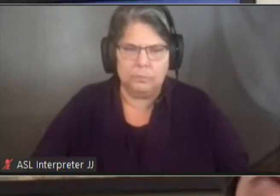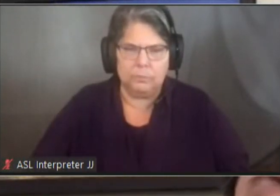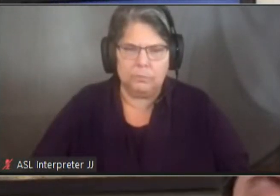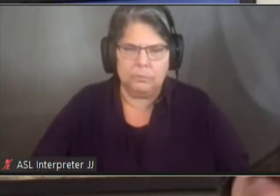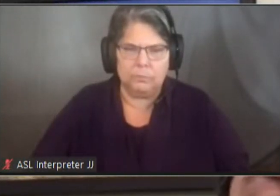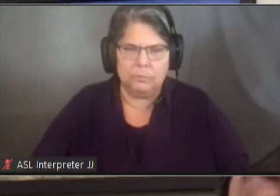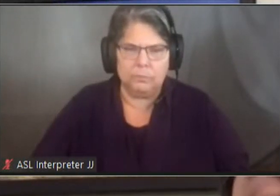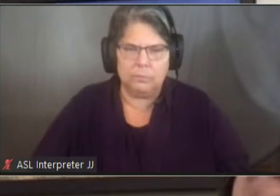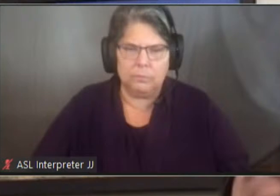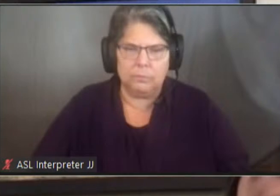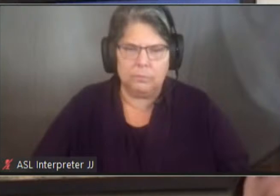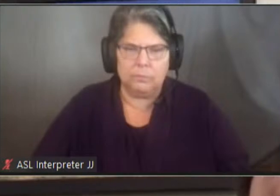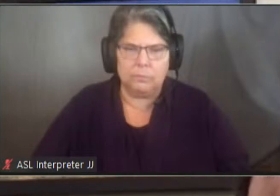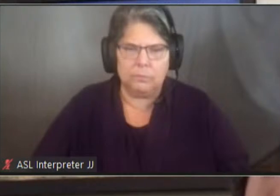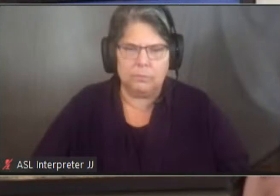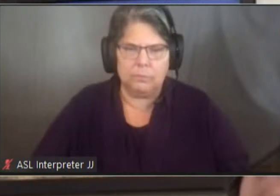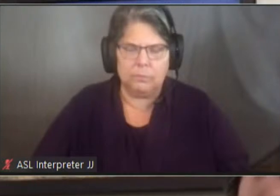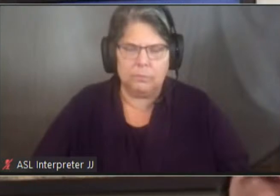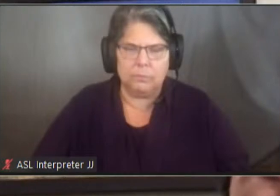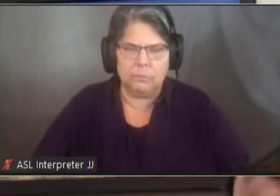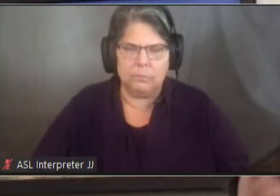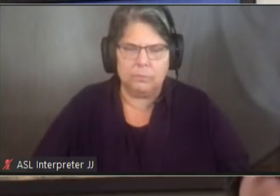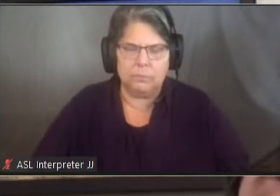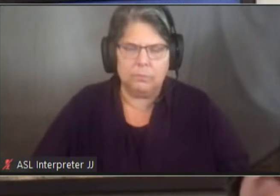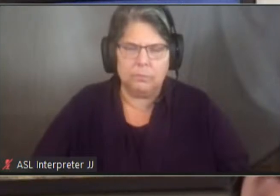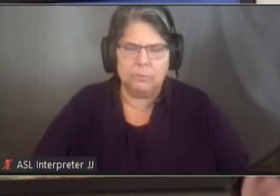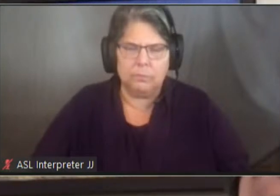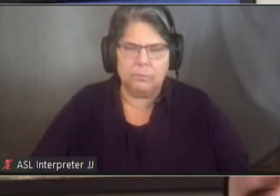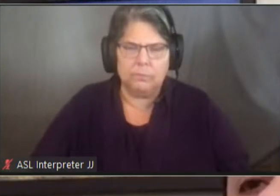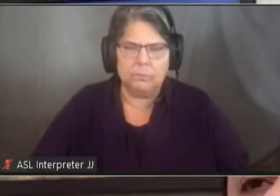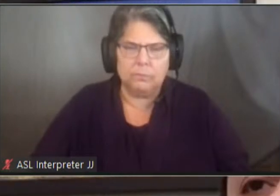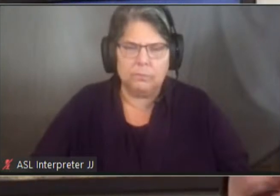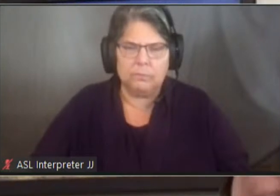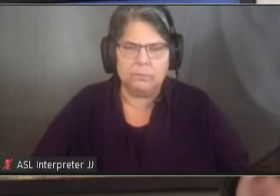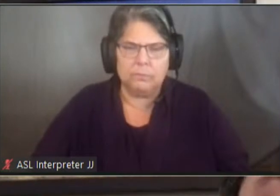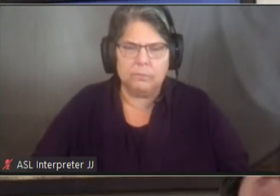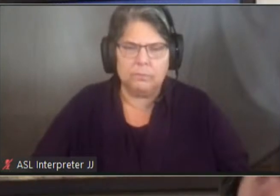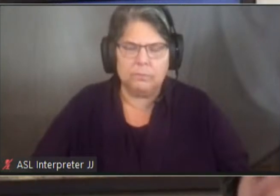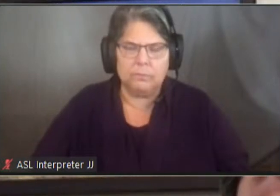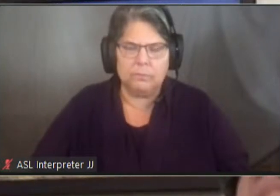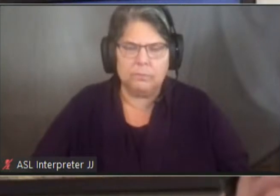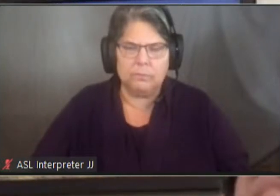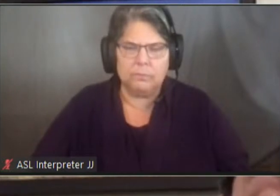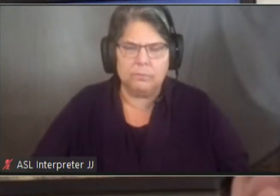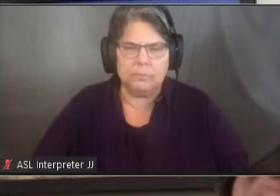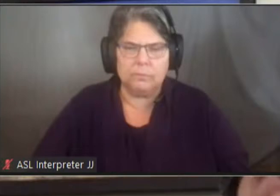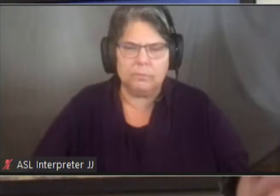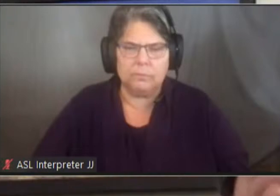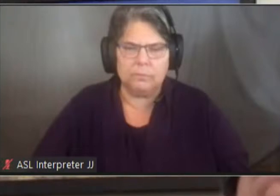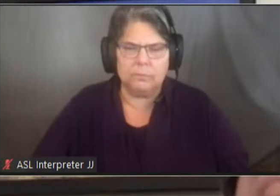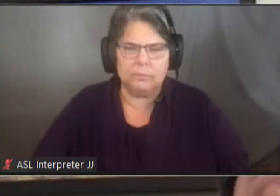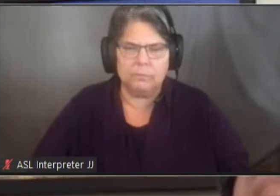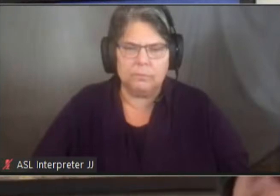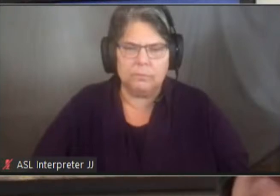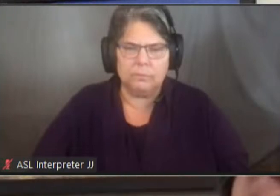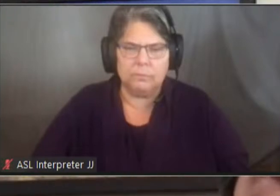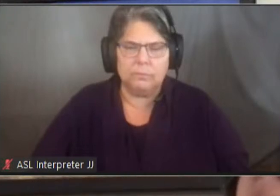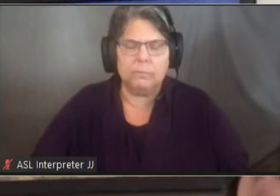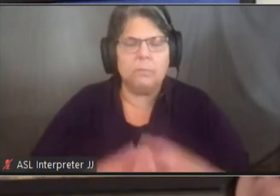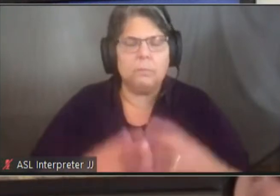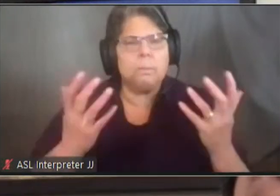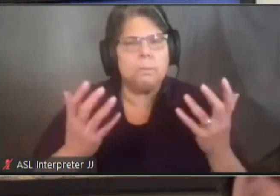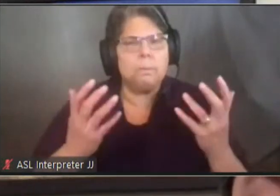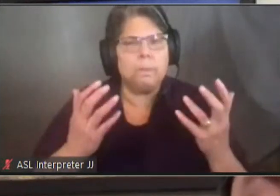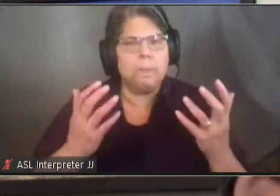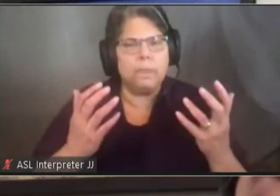más fuertes después de recibir la segunda dosis de la vacuna?